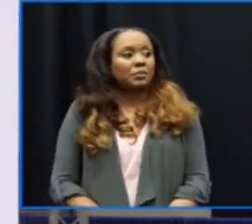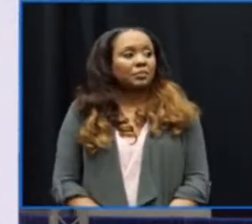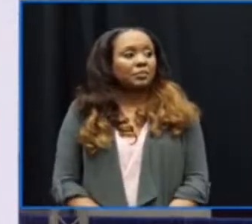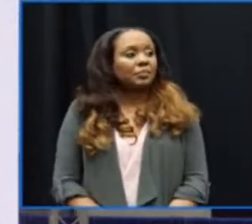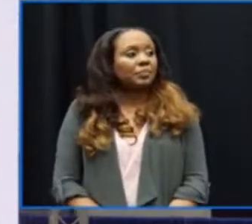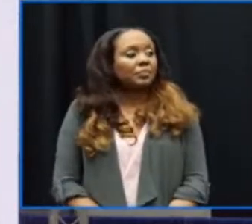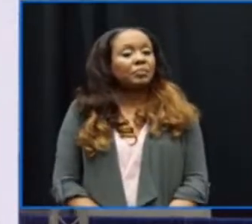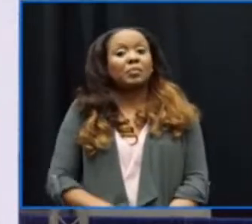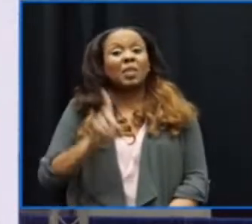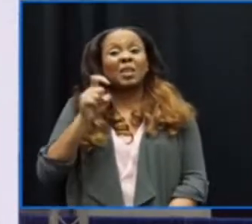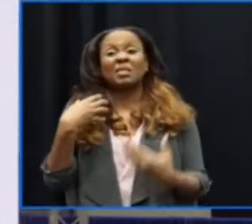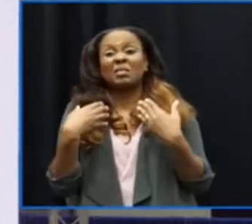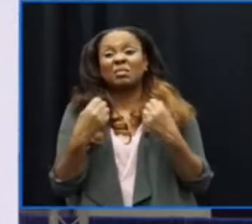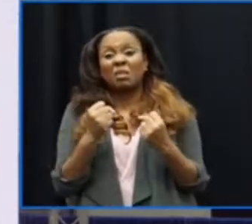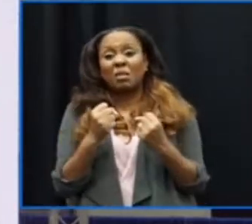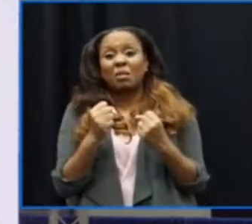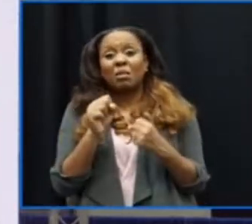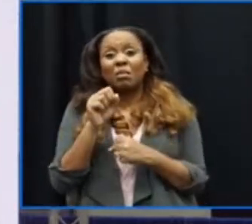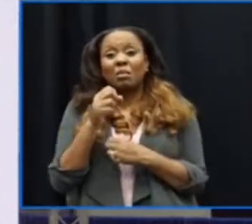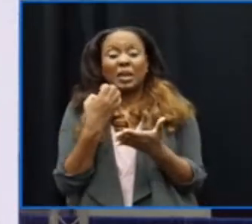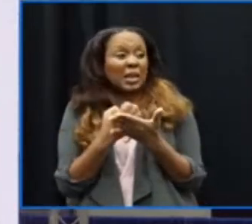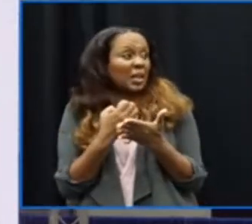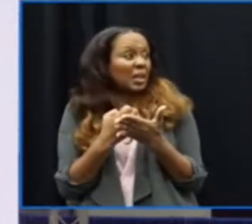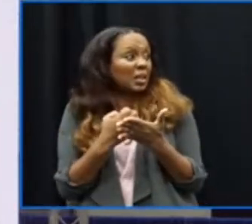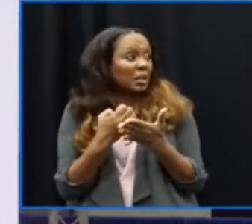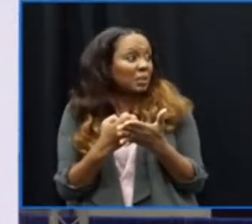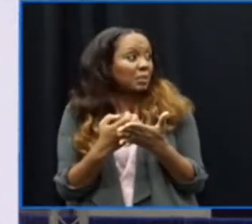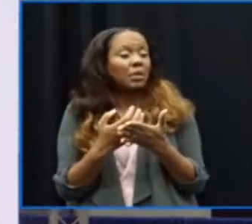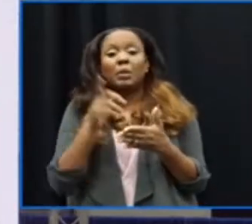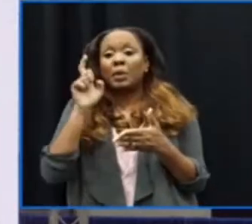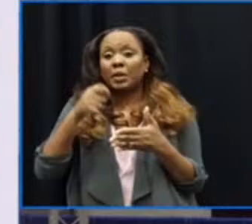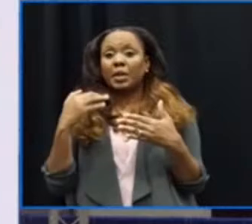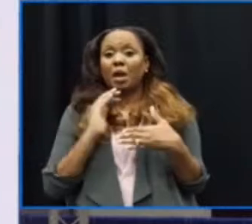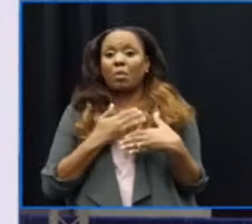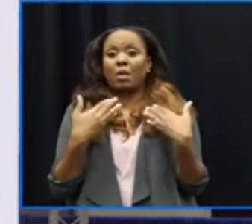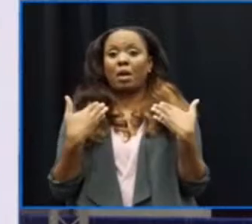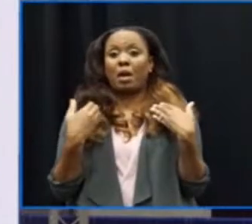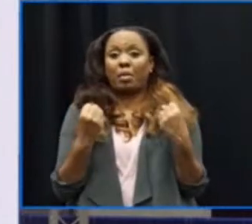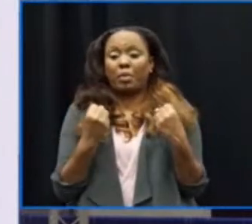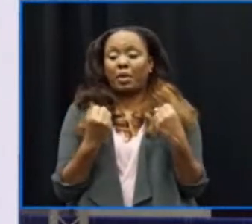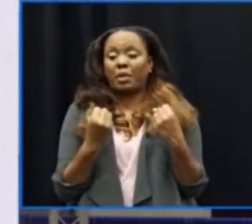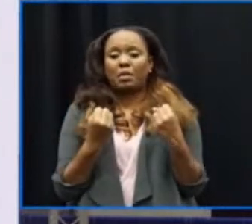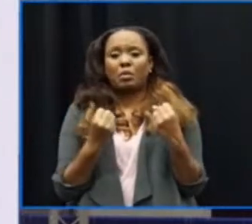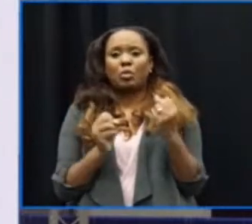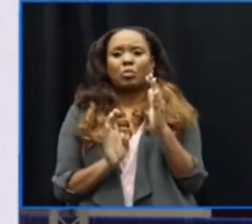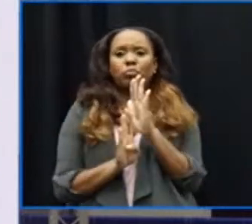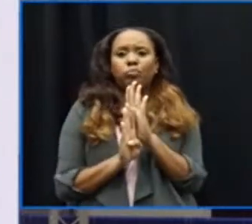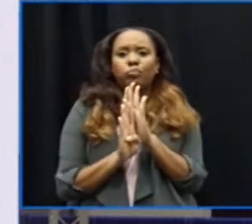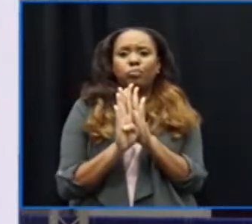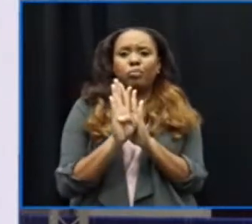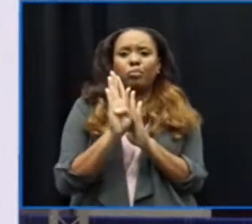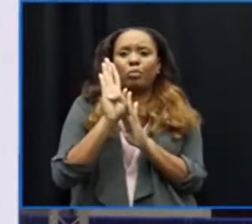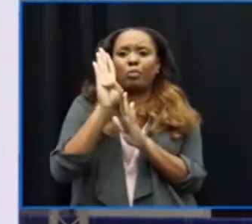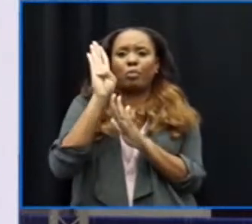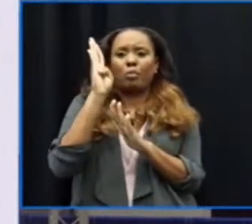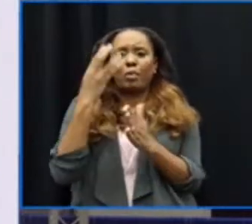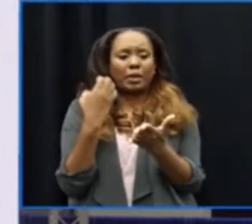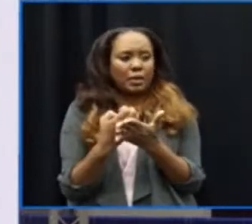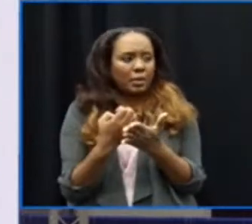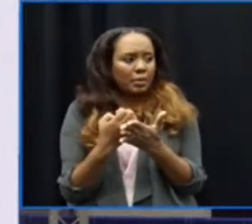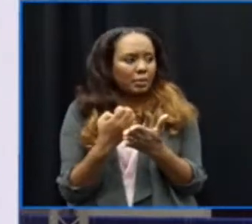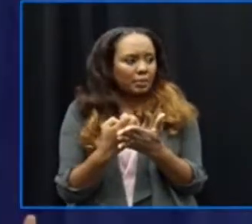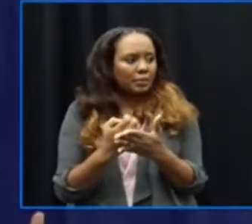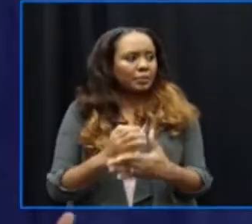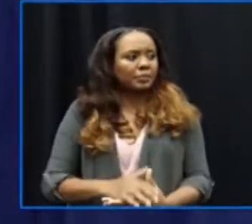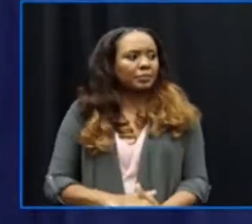weak Barbados economy. We depend on contributors to pay contributions. We depend on the government of Barbados to pay